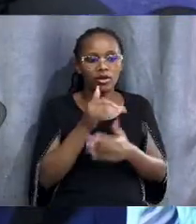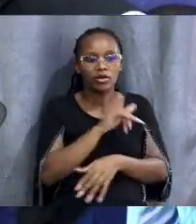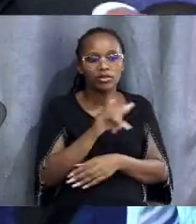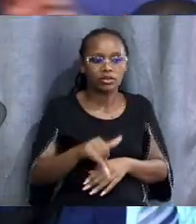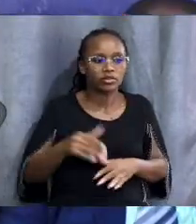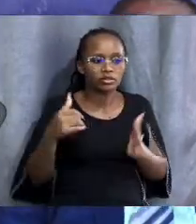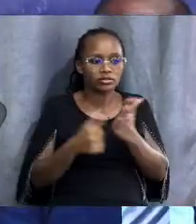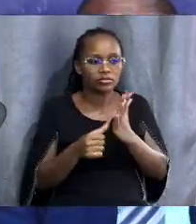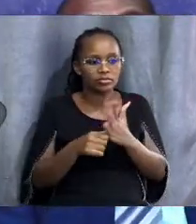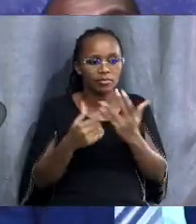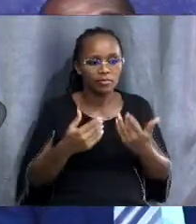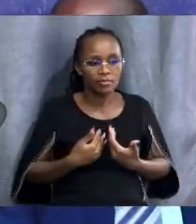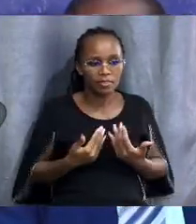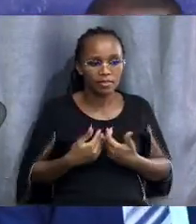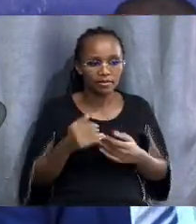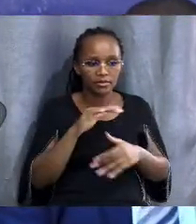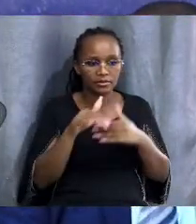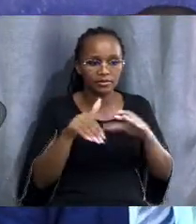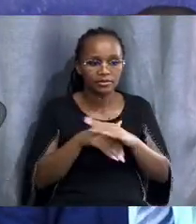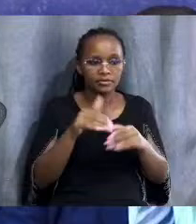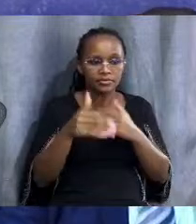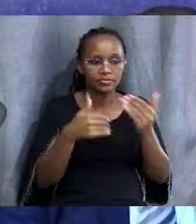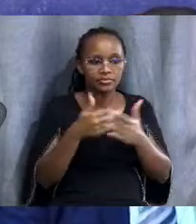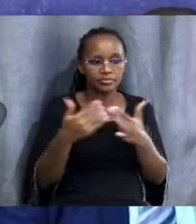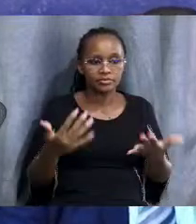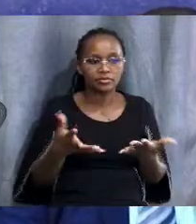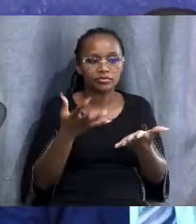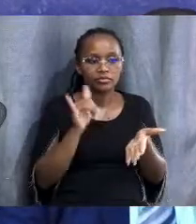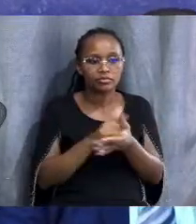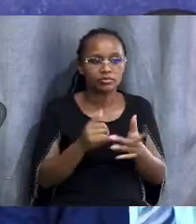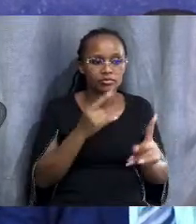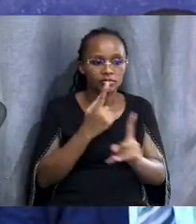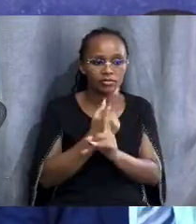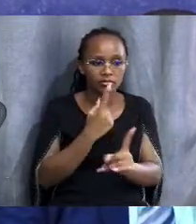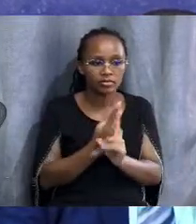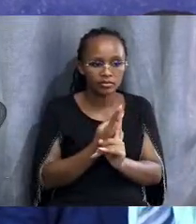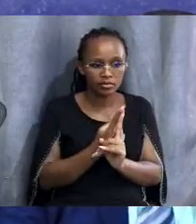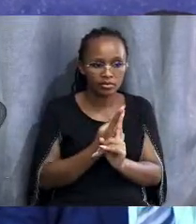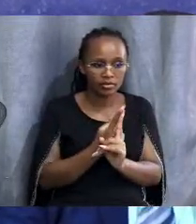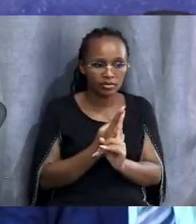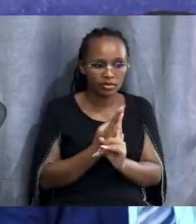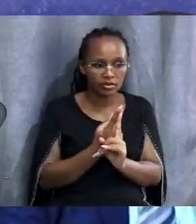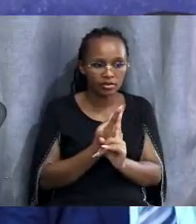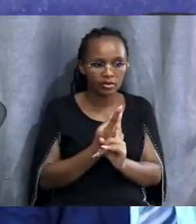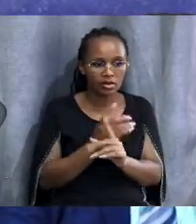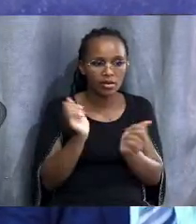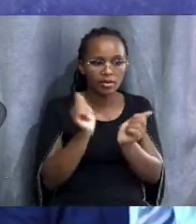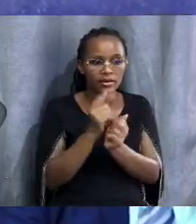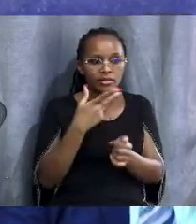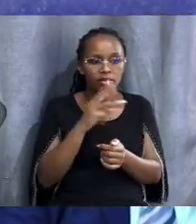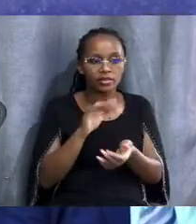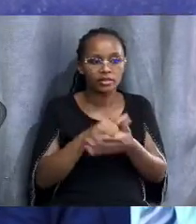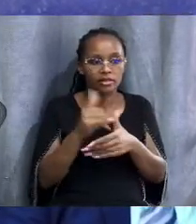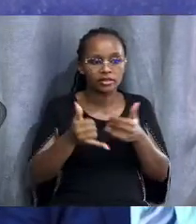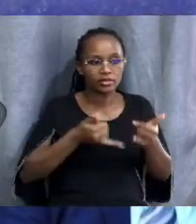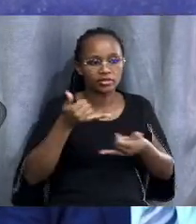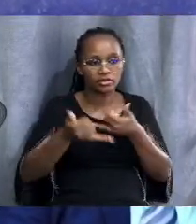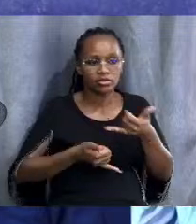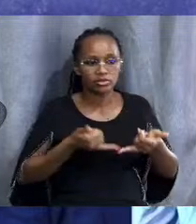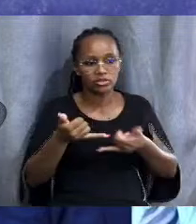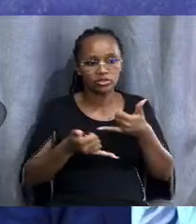those problems, in the midst of whatever they were going through. Paul was telling them to